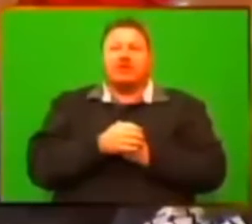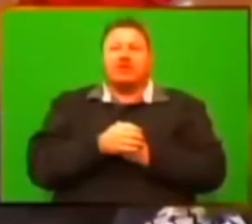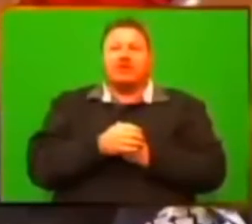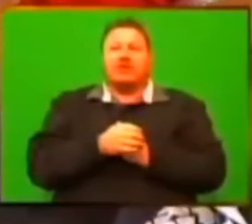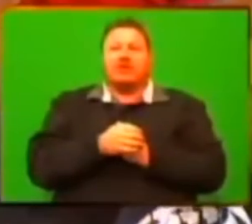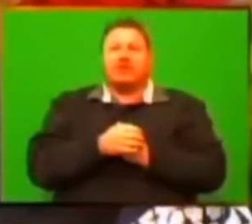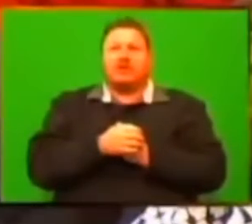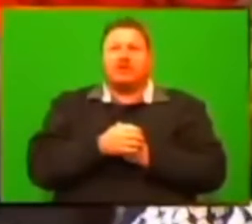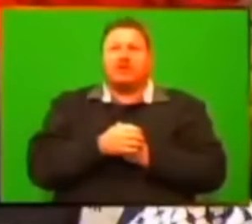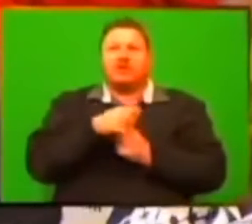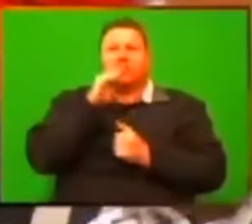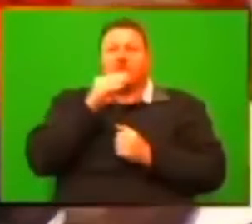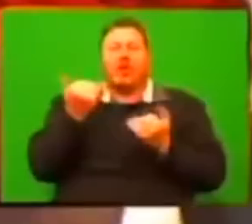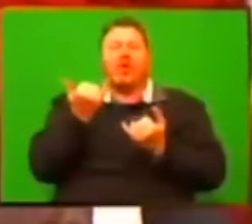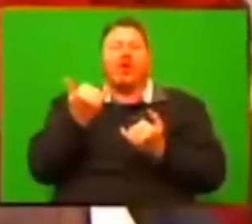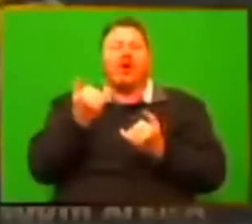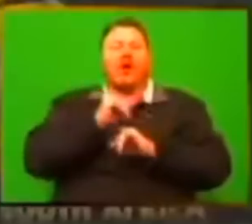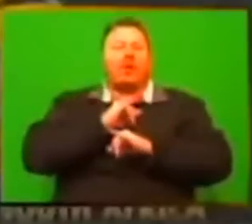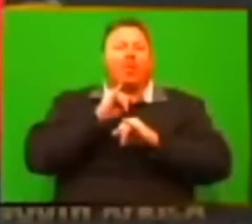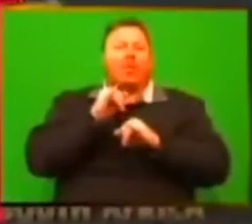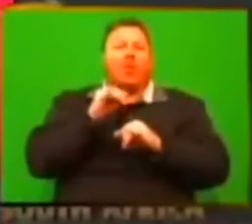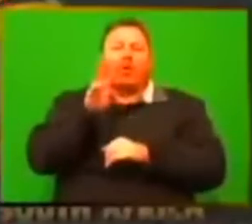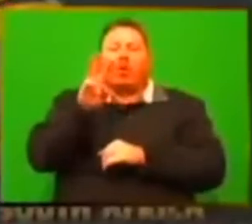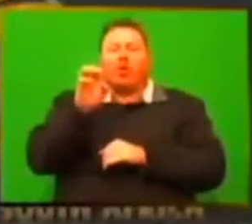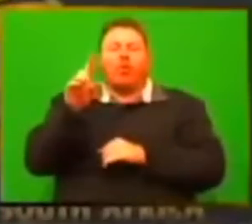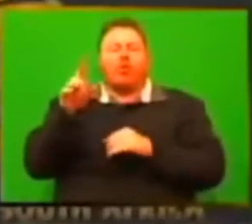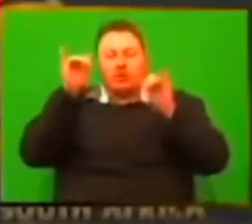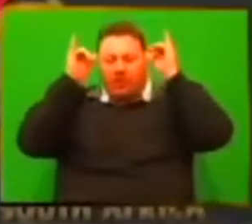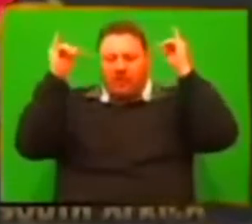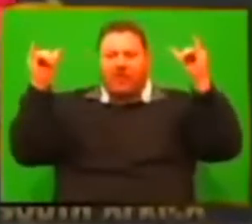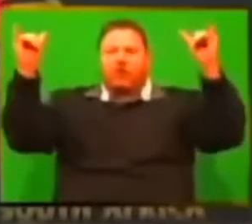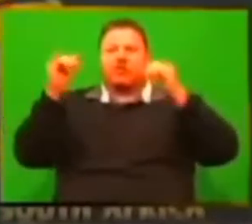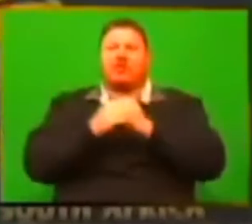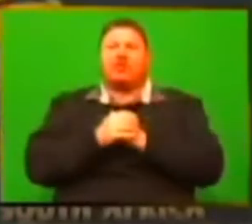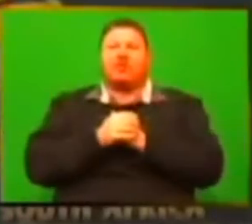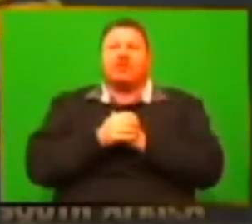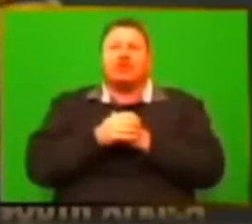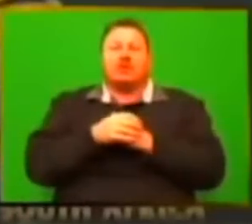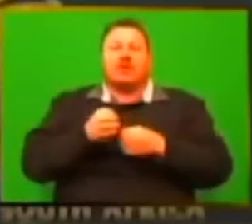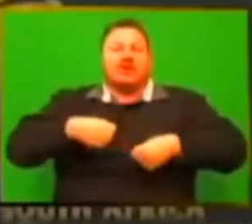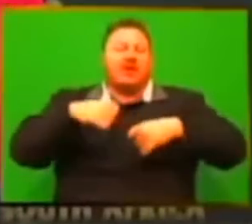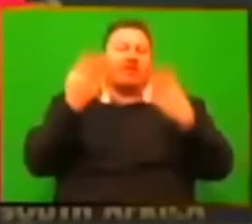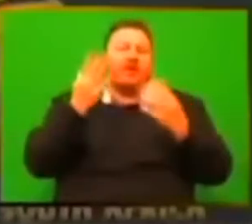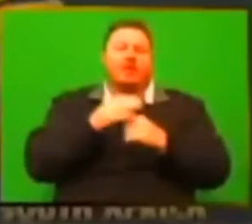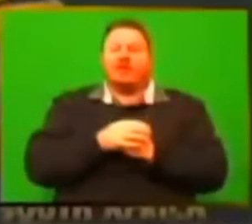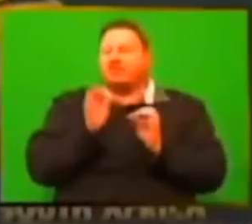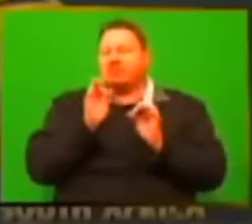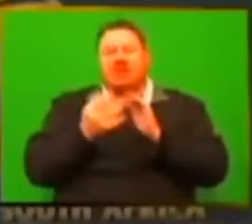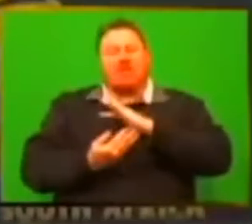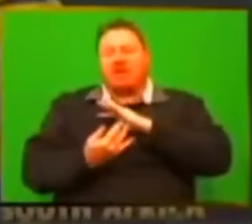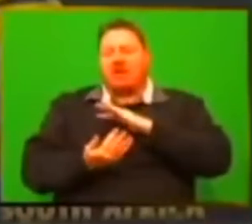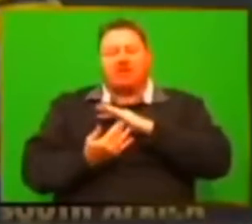badly wounded buffalo yesterday. You spoke like a given-up soul. Nothing inspirational came